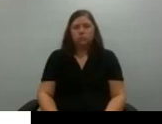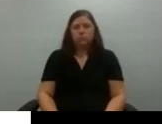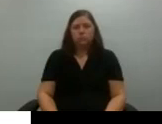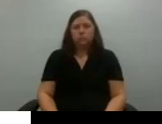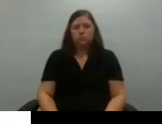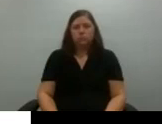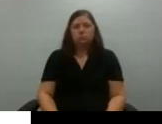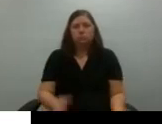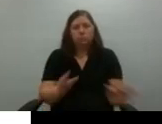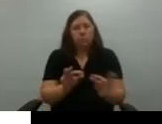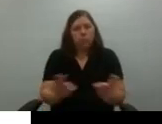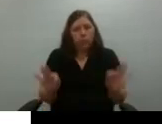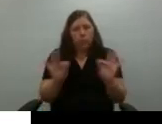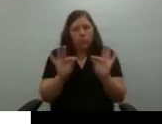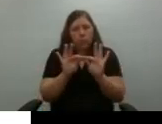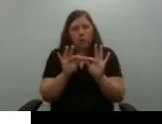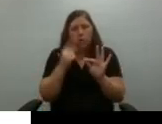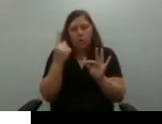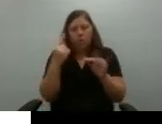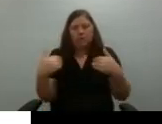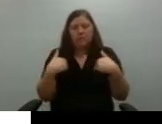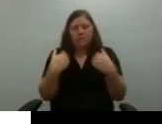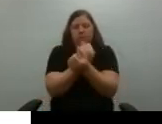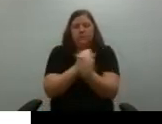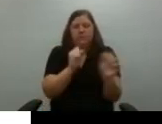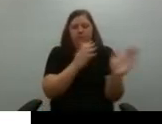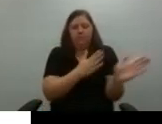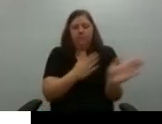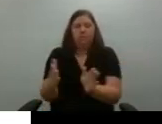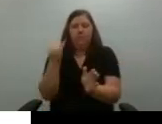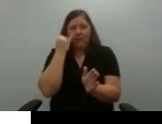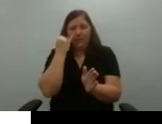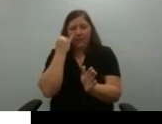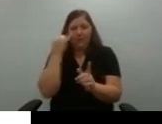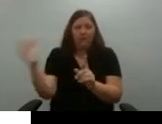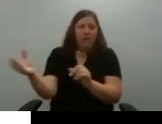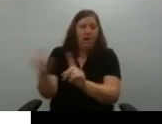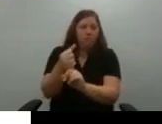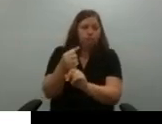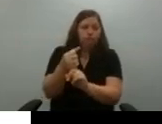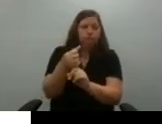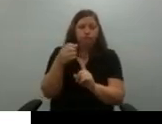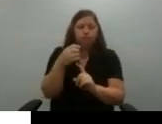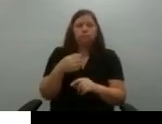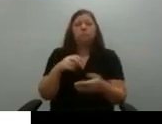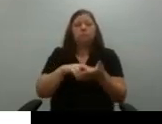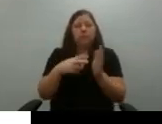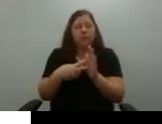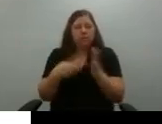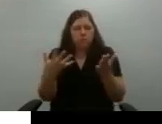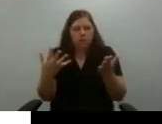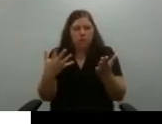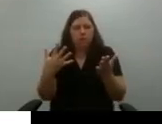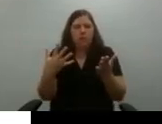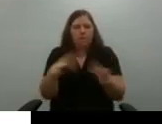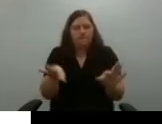It's important to always have a safety plan in the event that you are detained. So this includes making copies of all of your